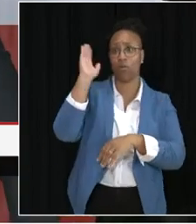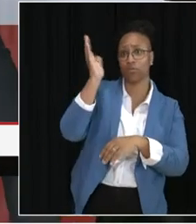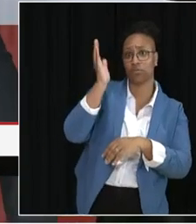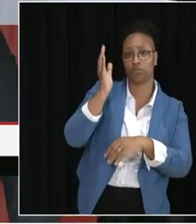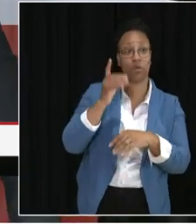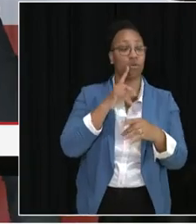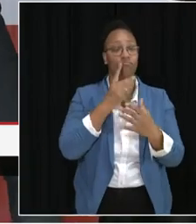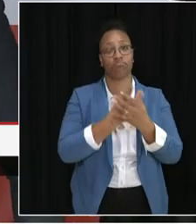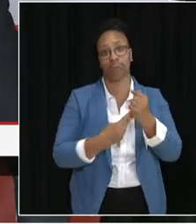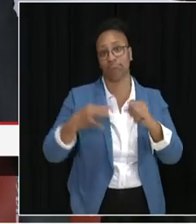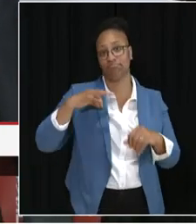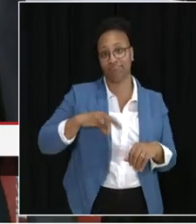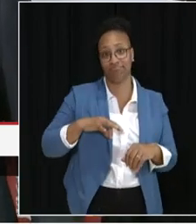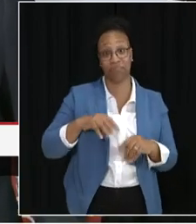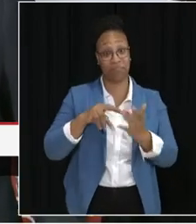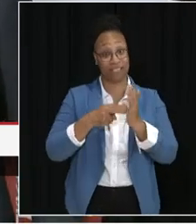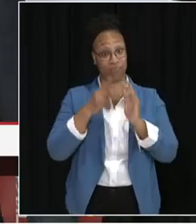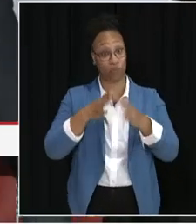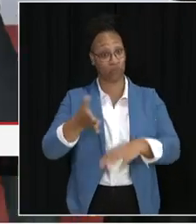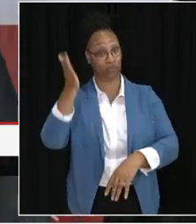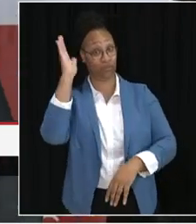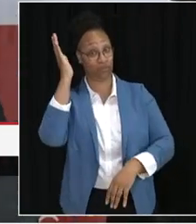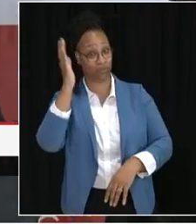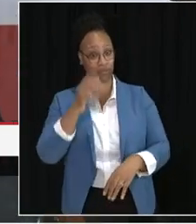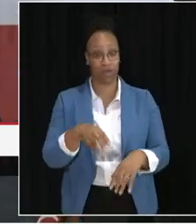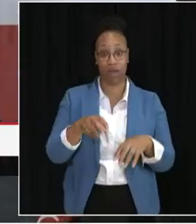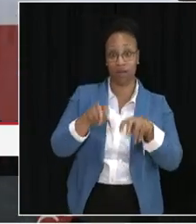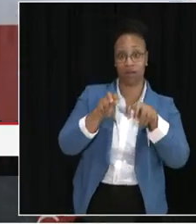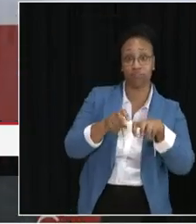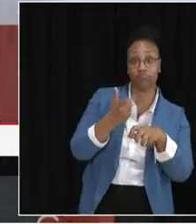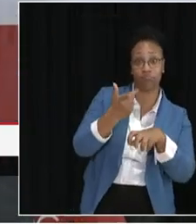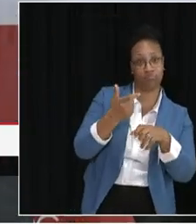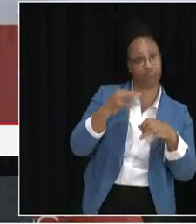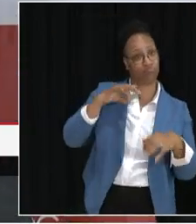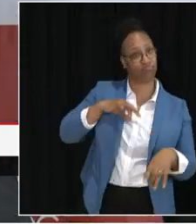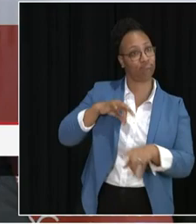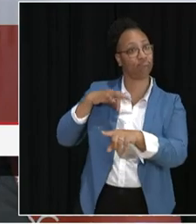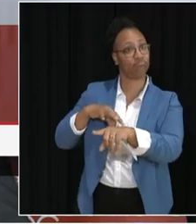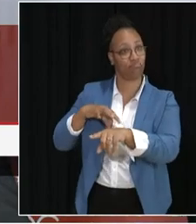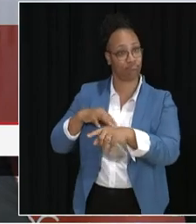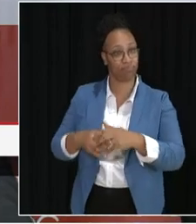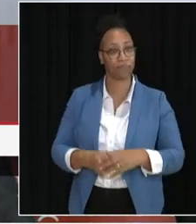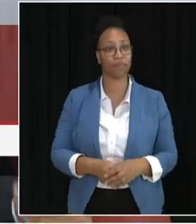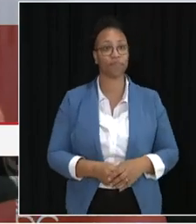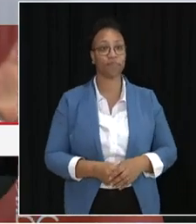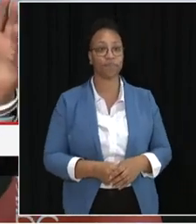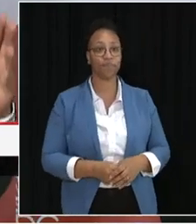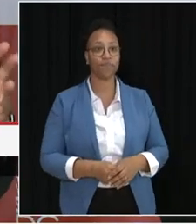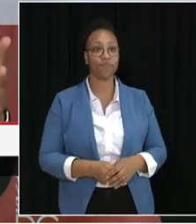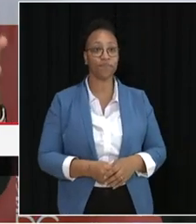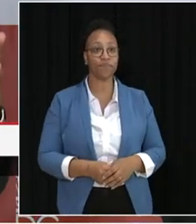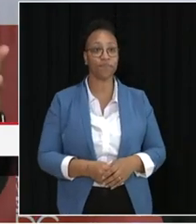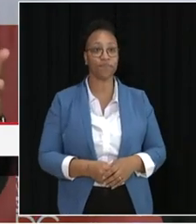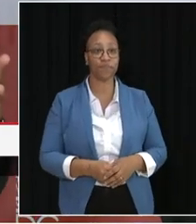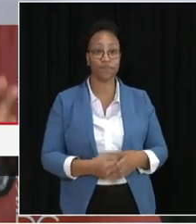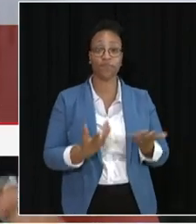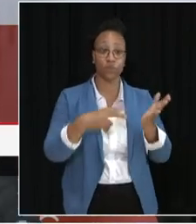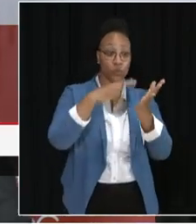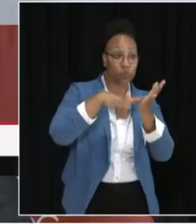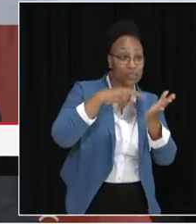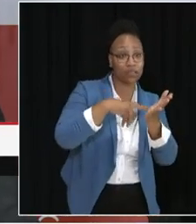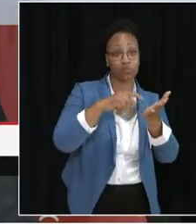a laser-like focus on the science of reading, ensuring that all of our educators understand how the brain